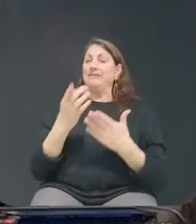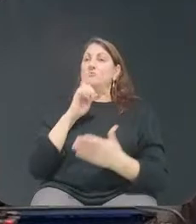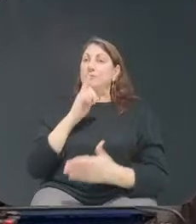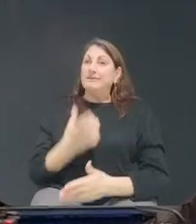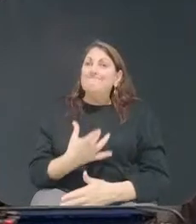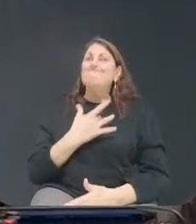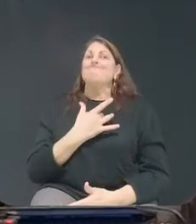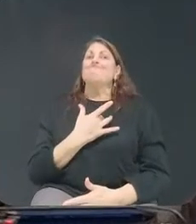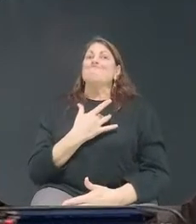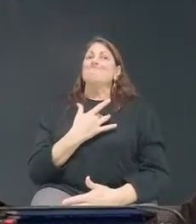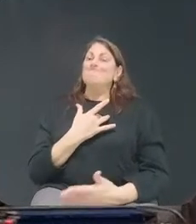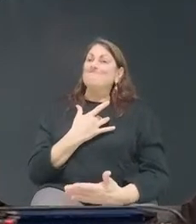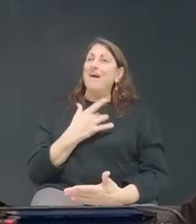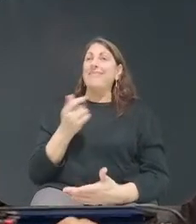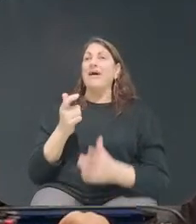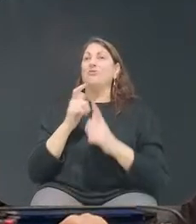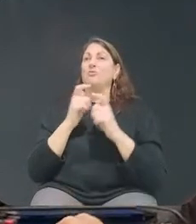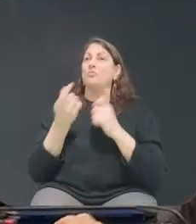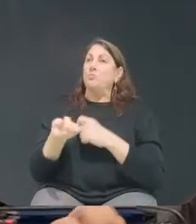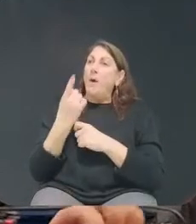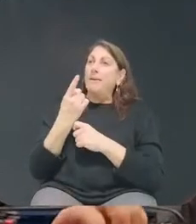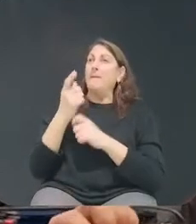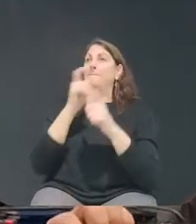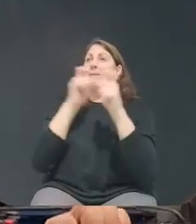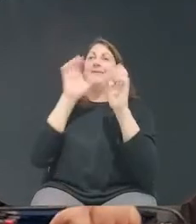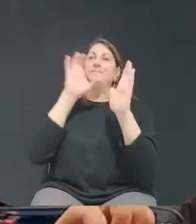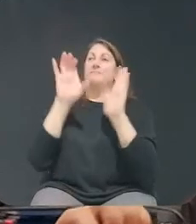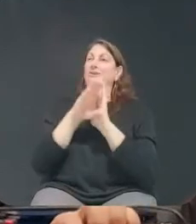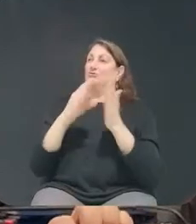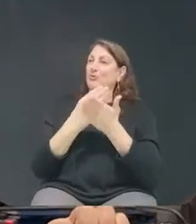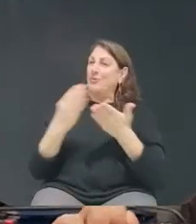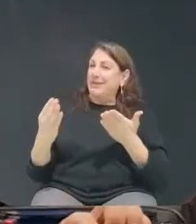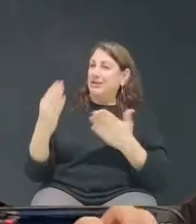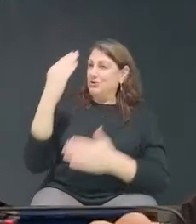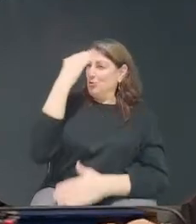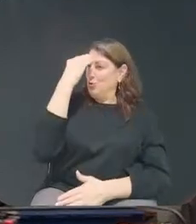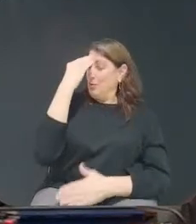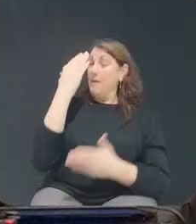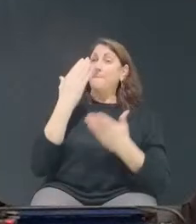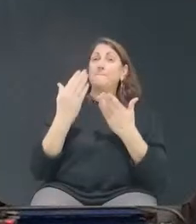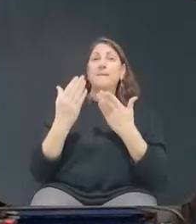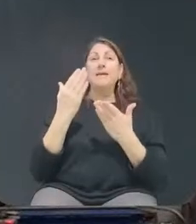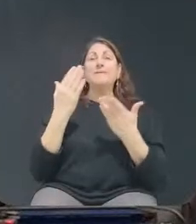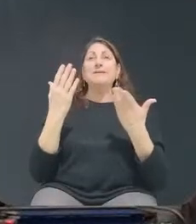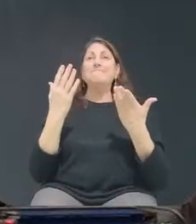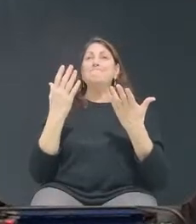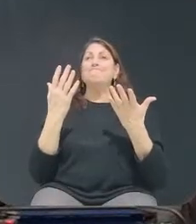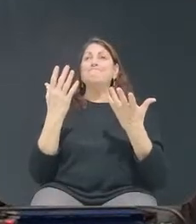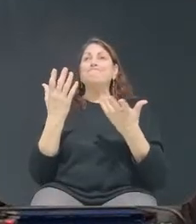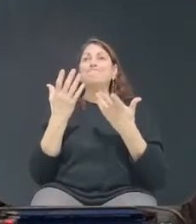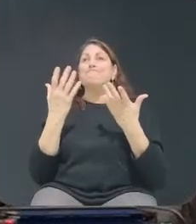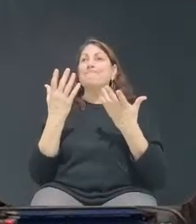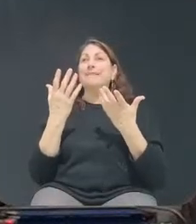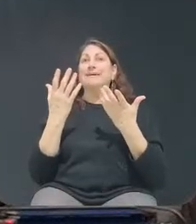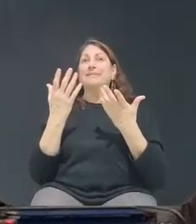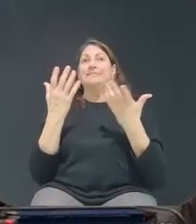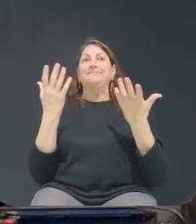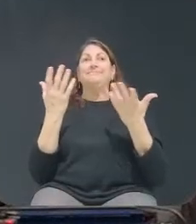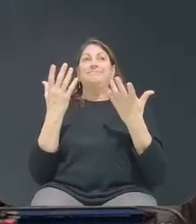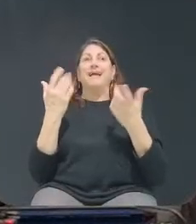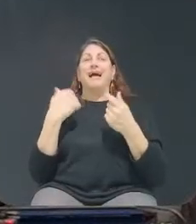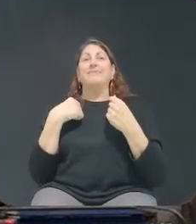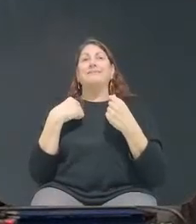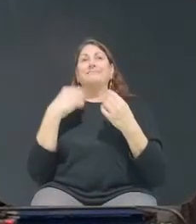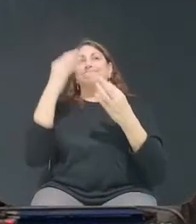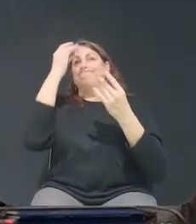that's, you know, big picture, you know, maybe looking at what Matthew Desmond's book on poverty has to say, you know, just kind of